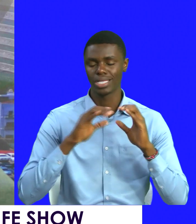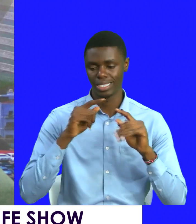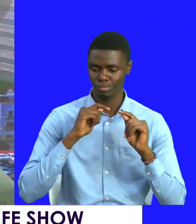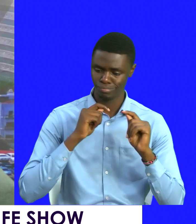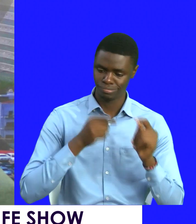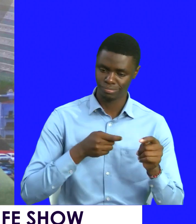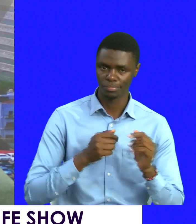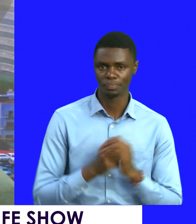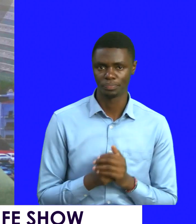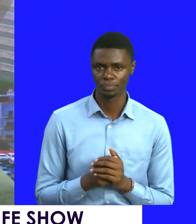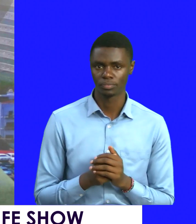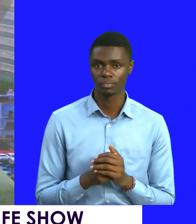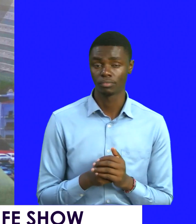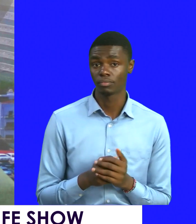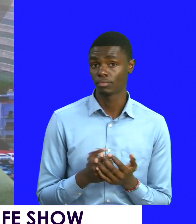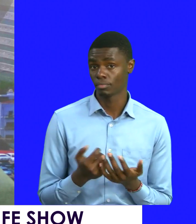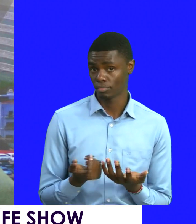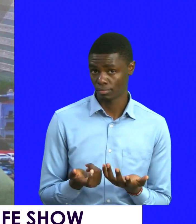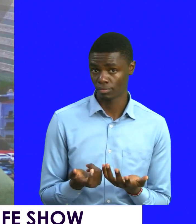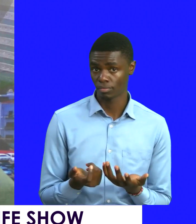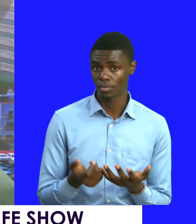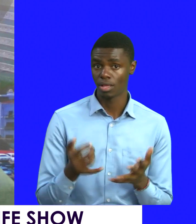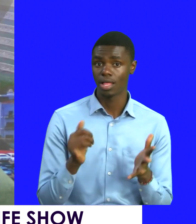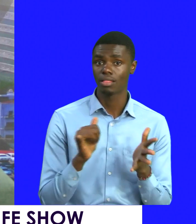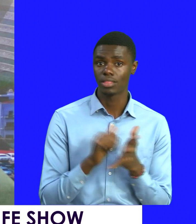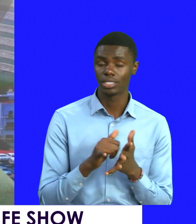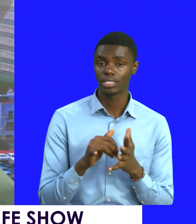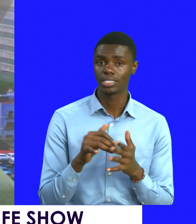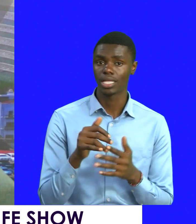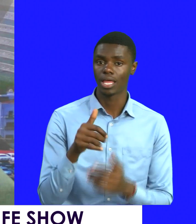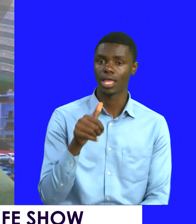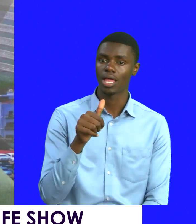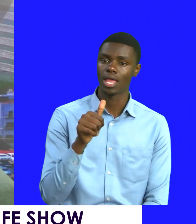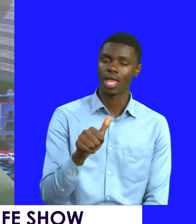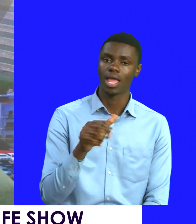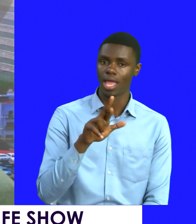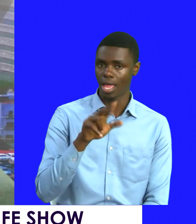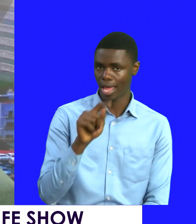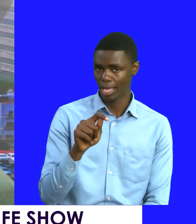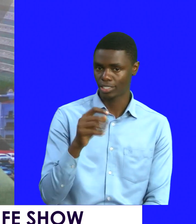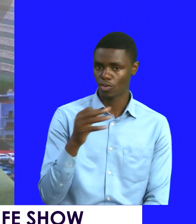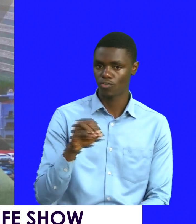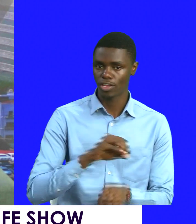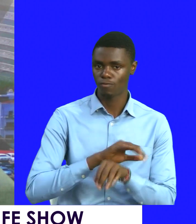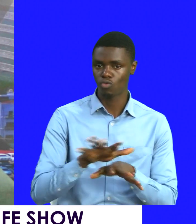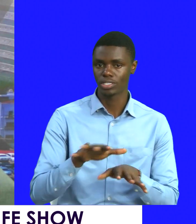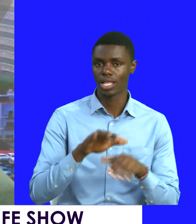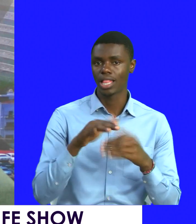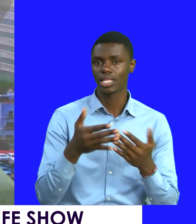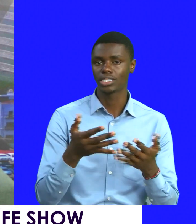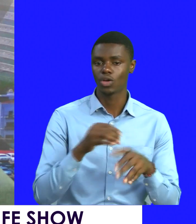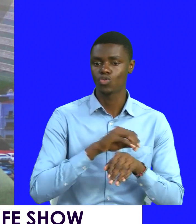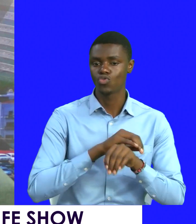respect. By the way, that is in the art of influence. That is how to influence.